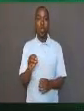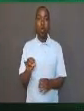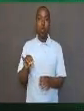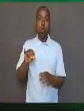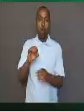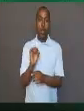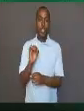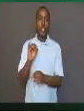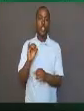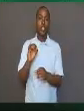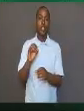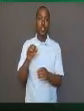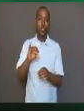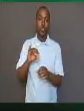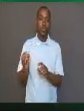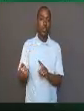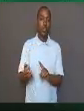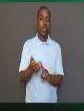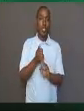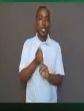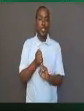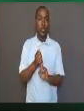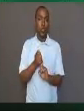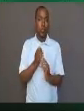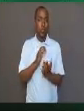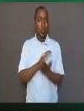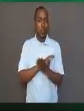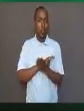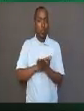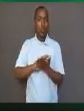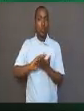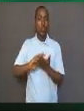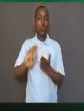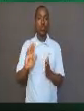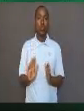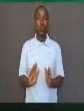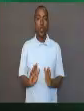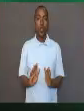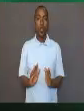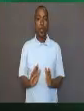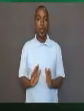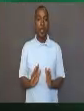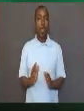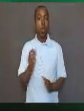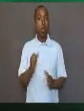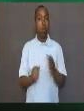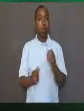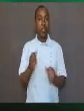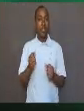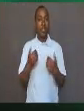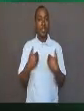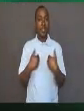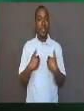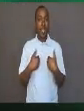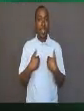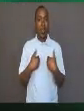juice sample would be clearer and the solution with the milk